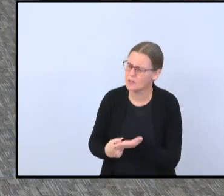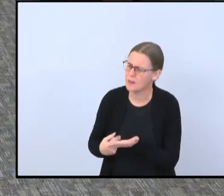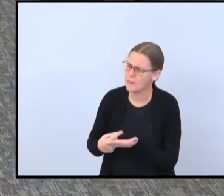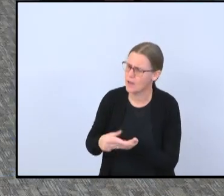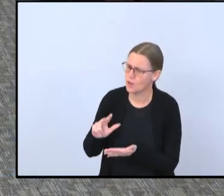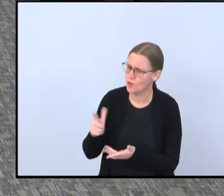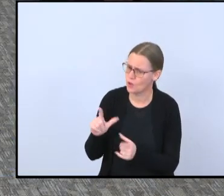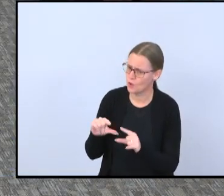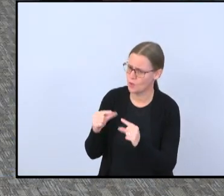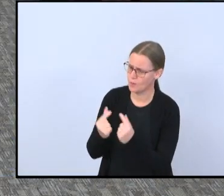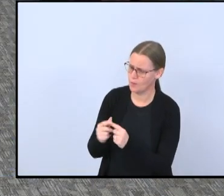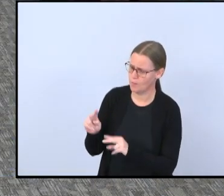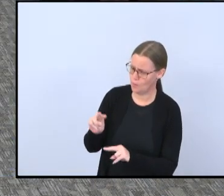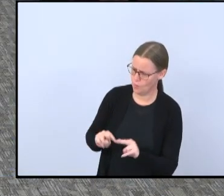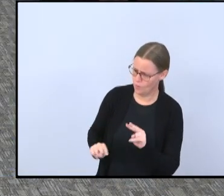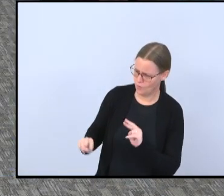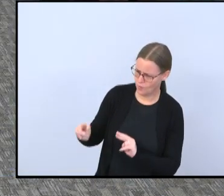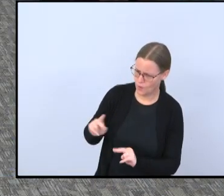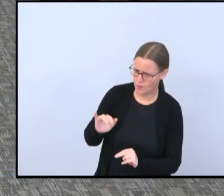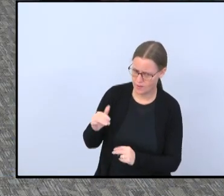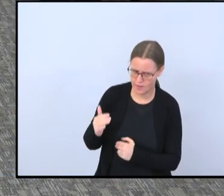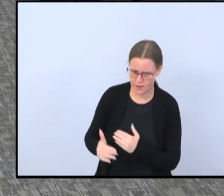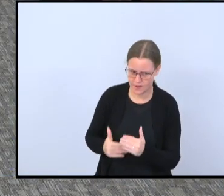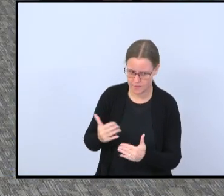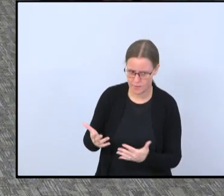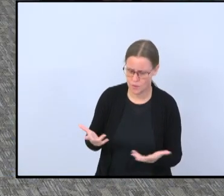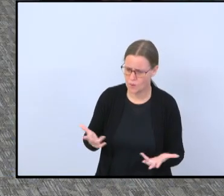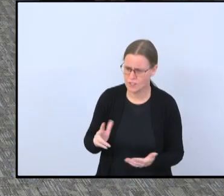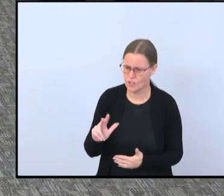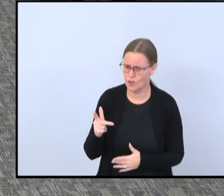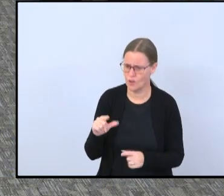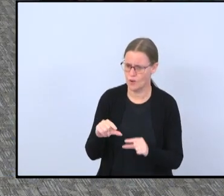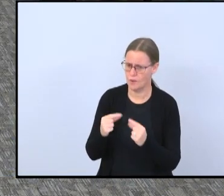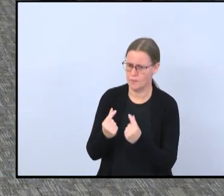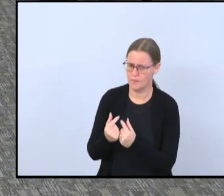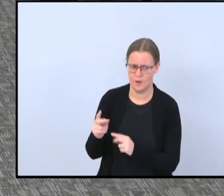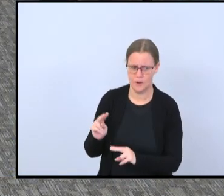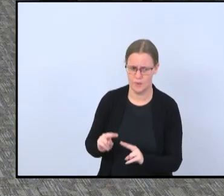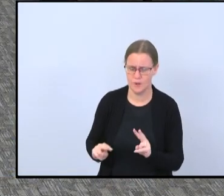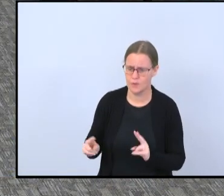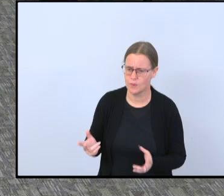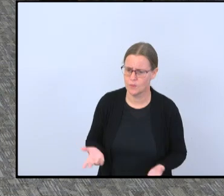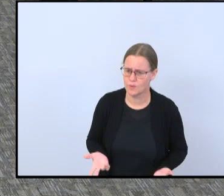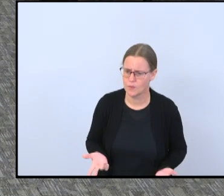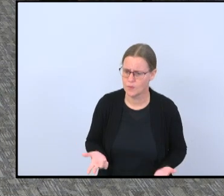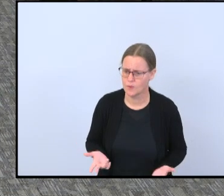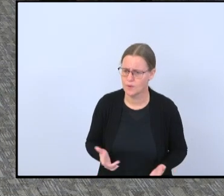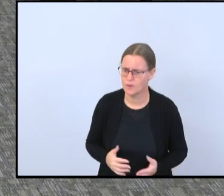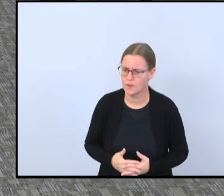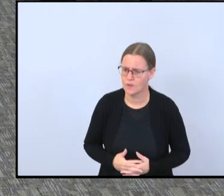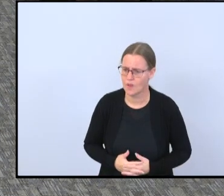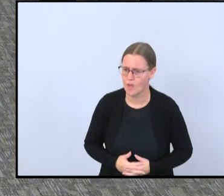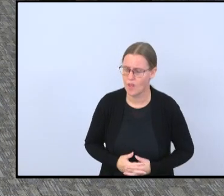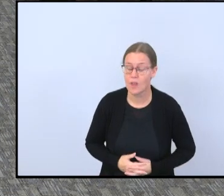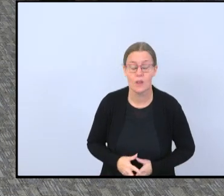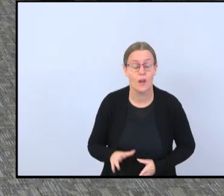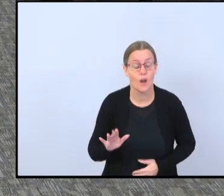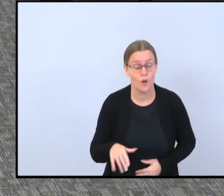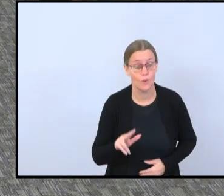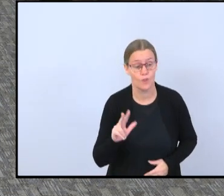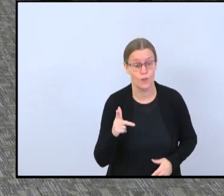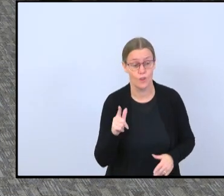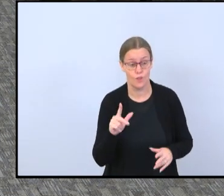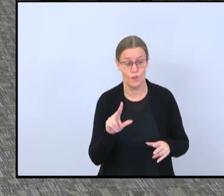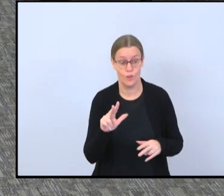review and the process there? What is the third-party review piece that you were speaking on? Third party. The third-party